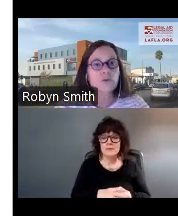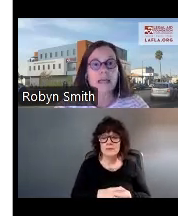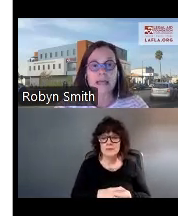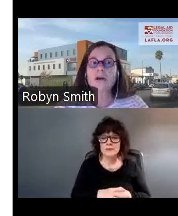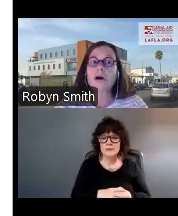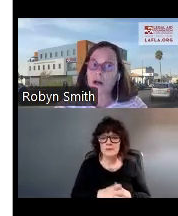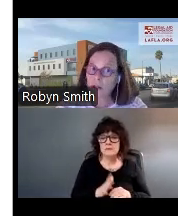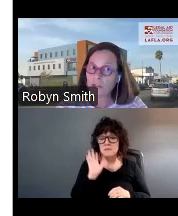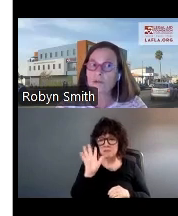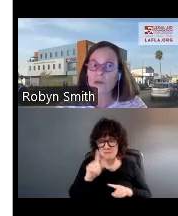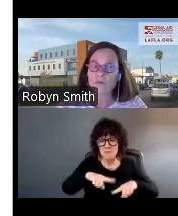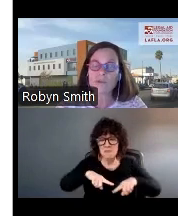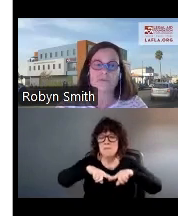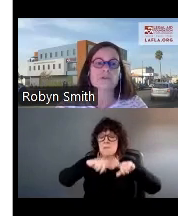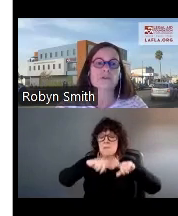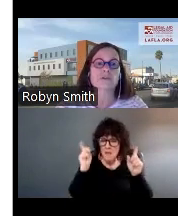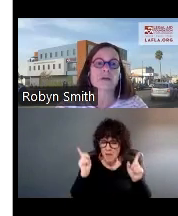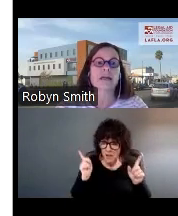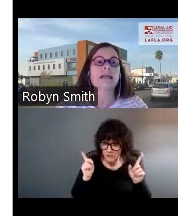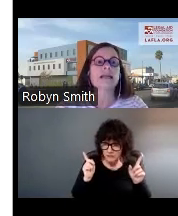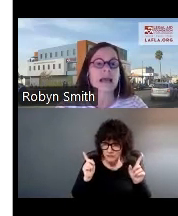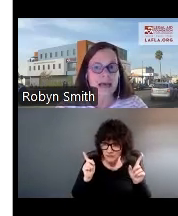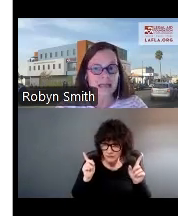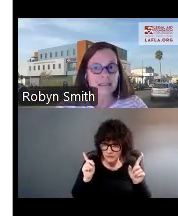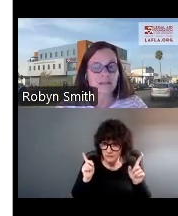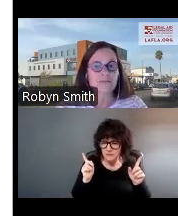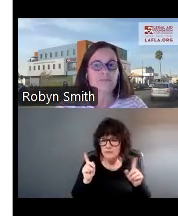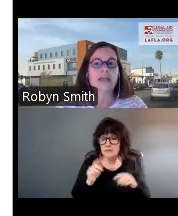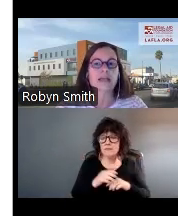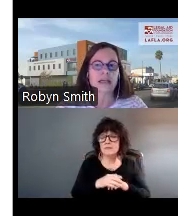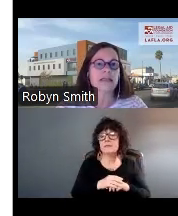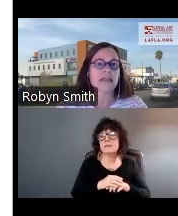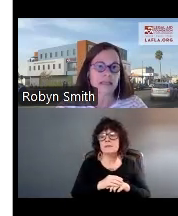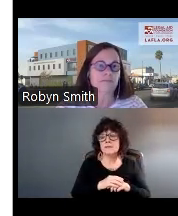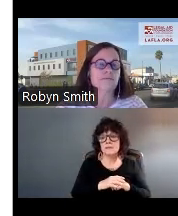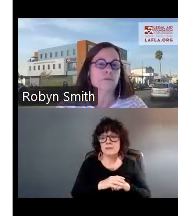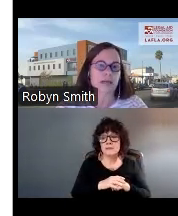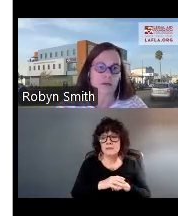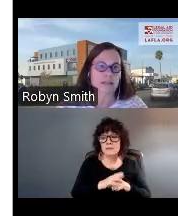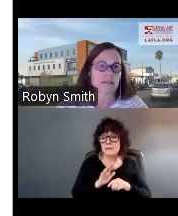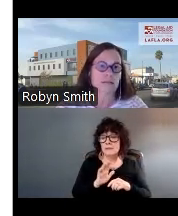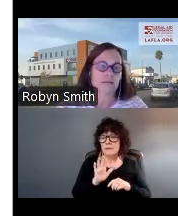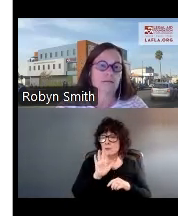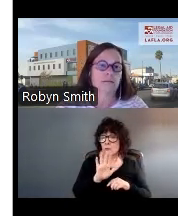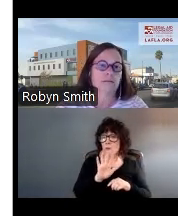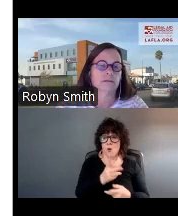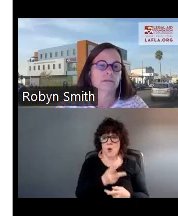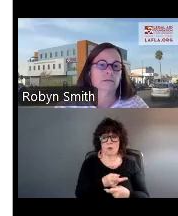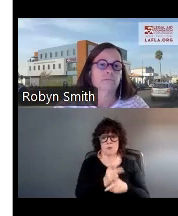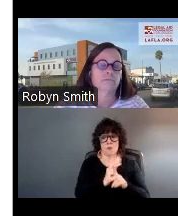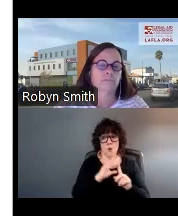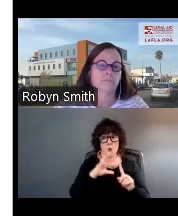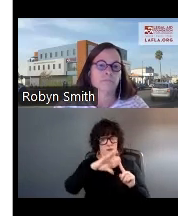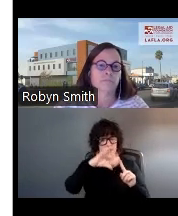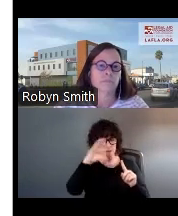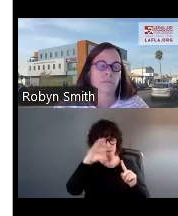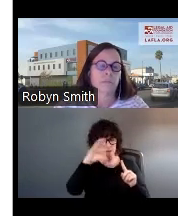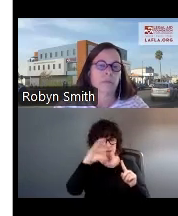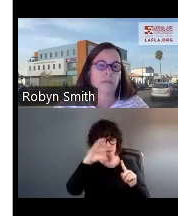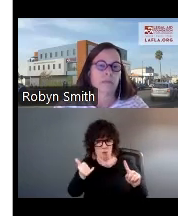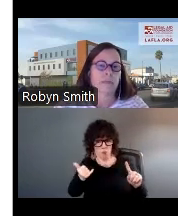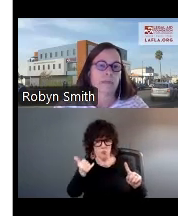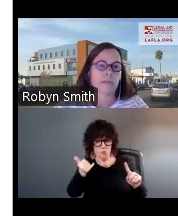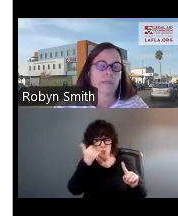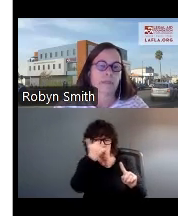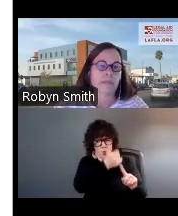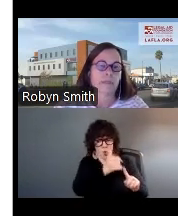However, you can call your loan servicer and ask for a 90-day forbearance.